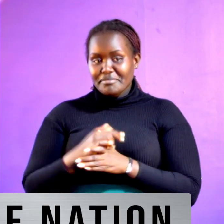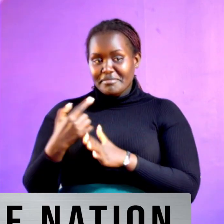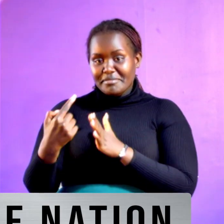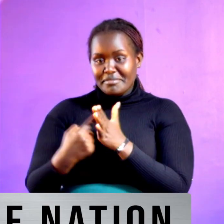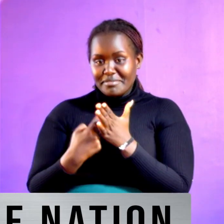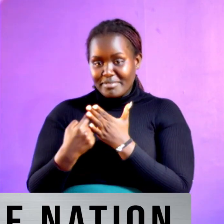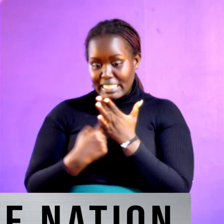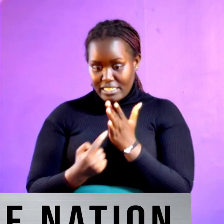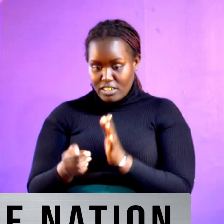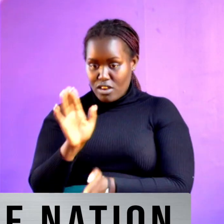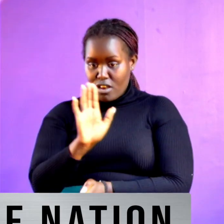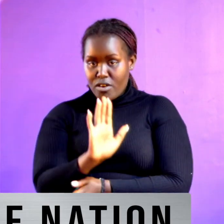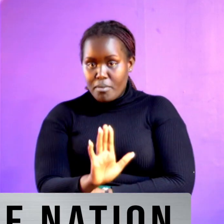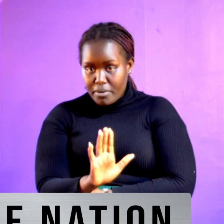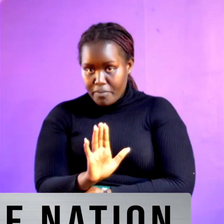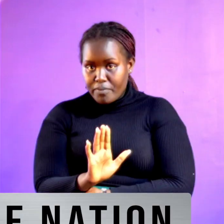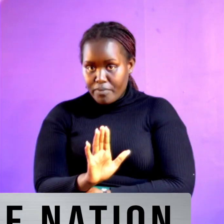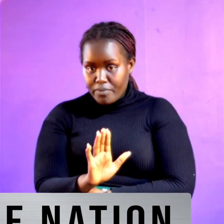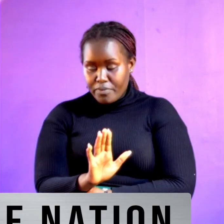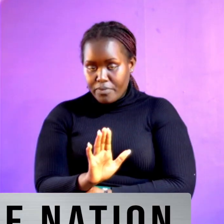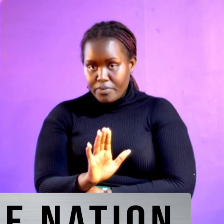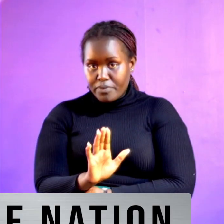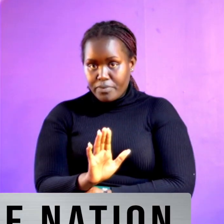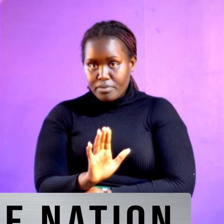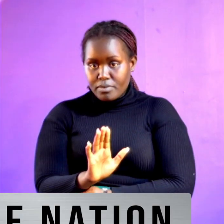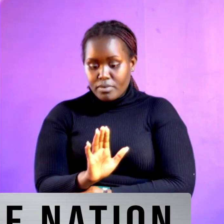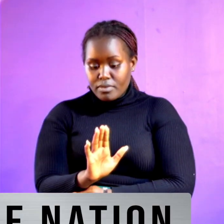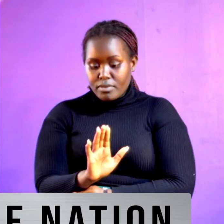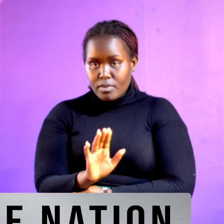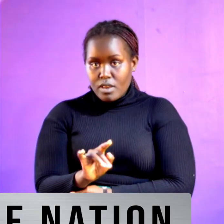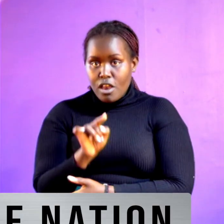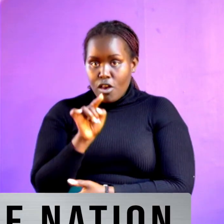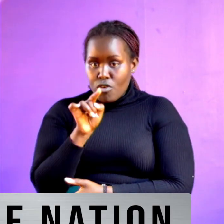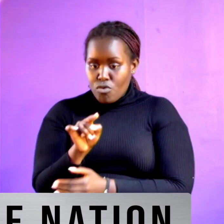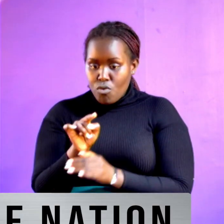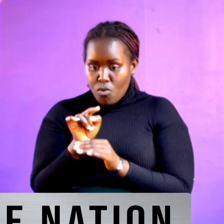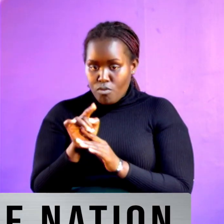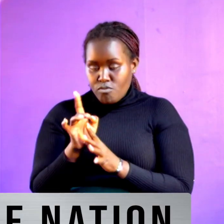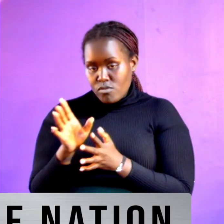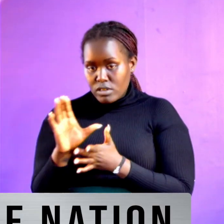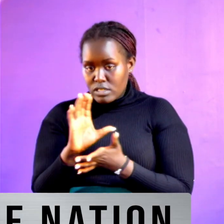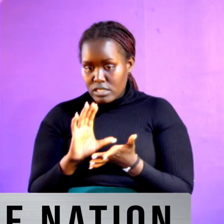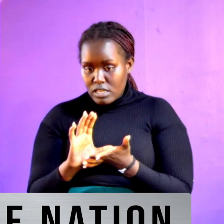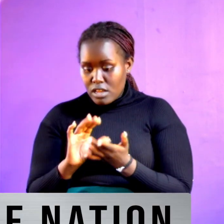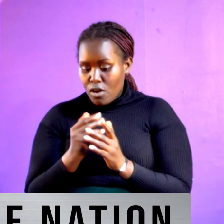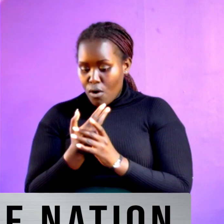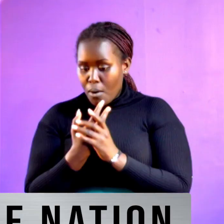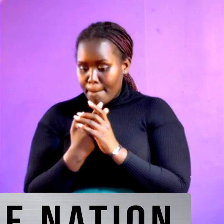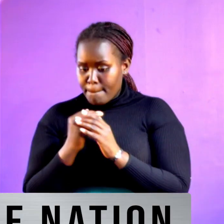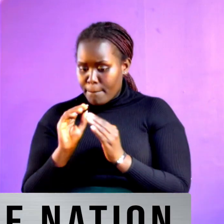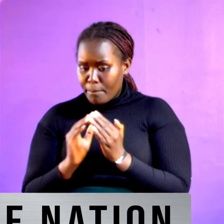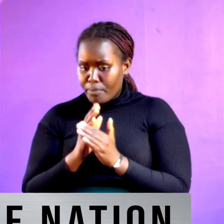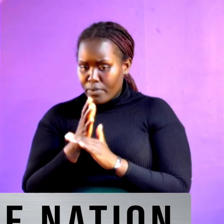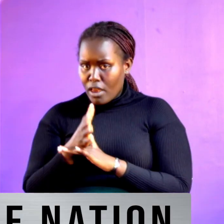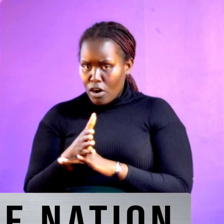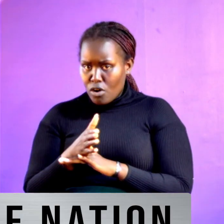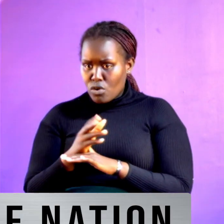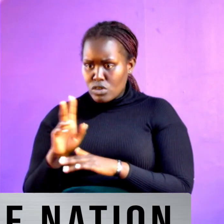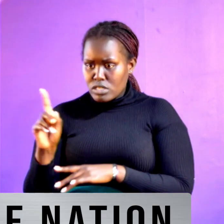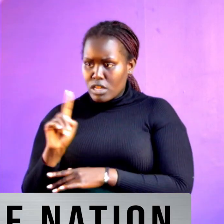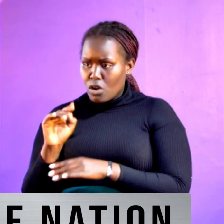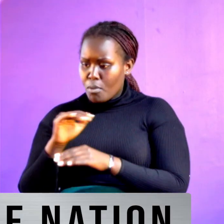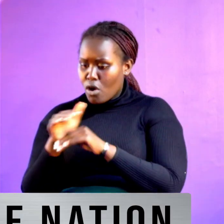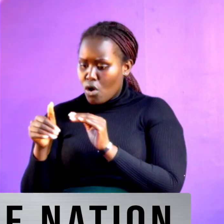discussion in the grassroots, you have centers all across Nairobi. Yeah. Are you all over Kenya? Yes, we